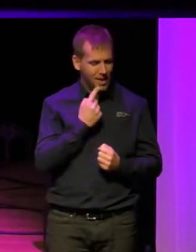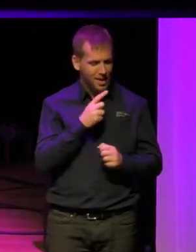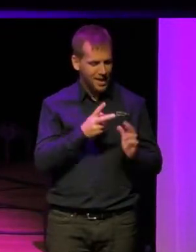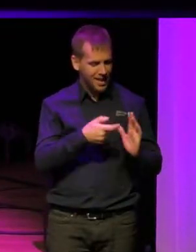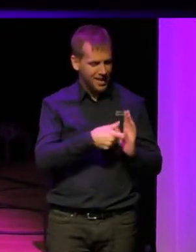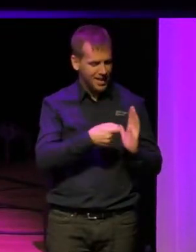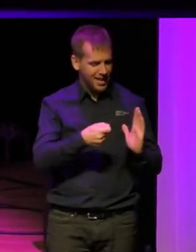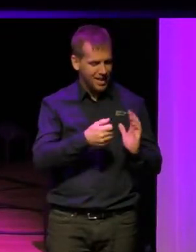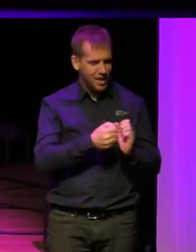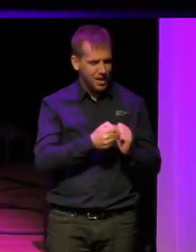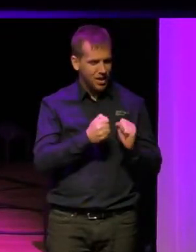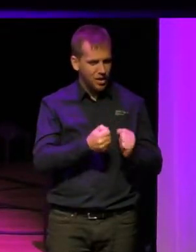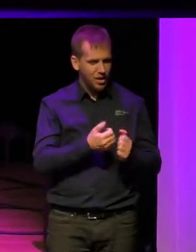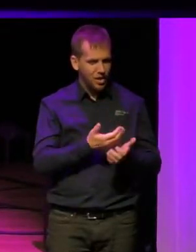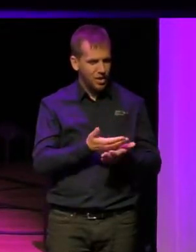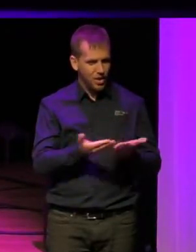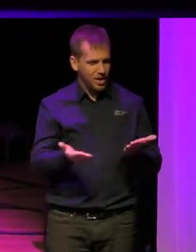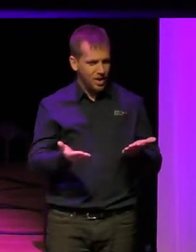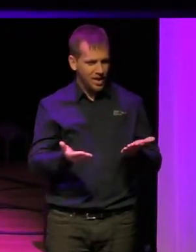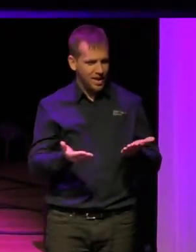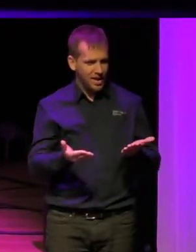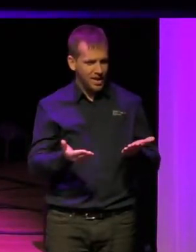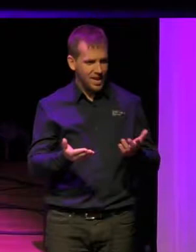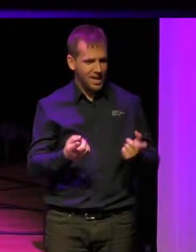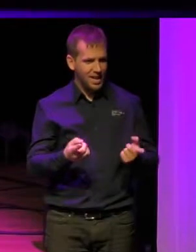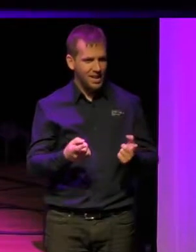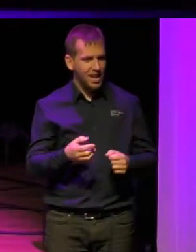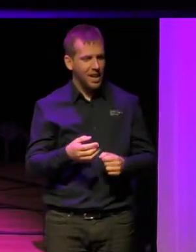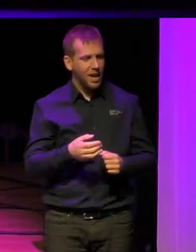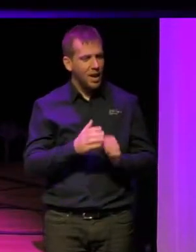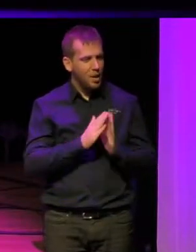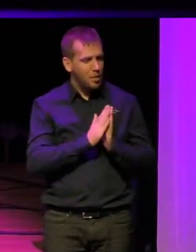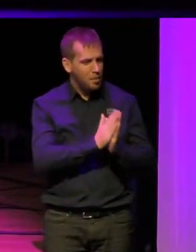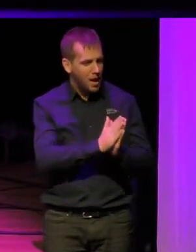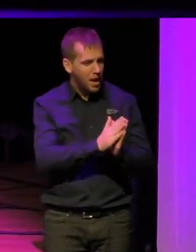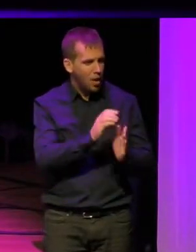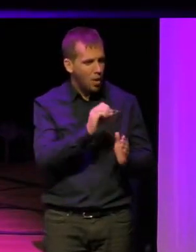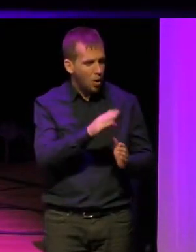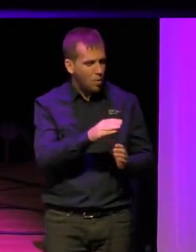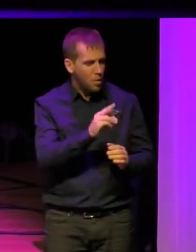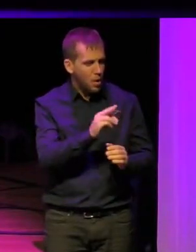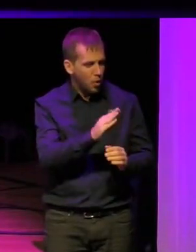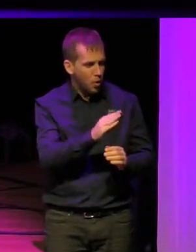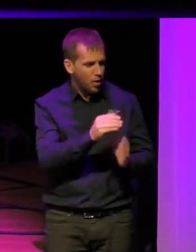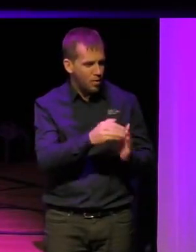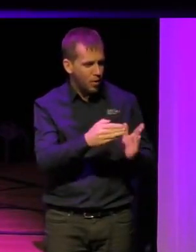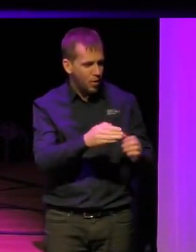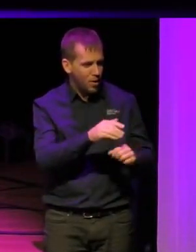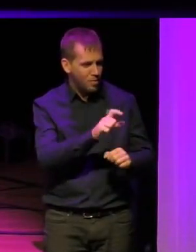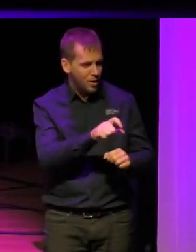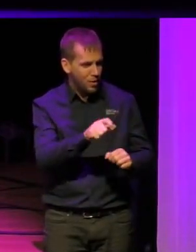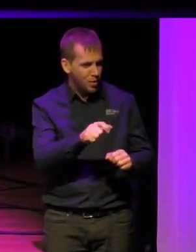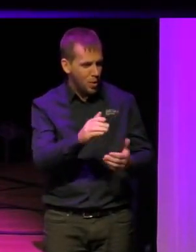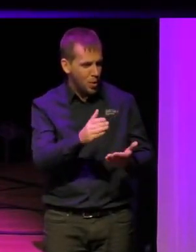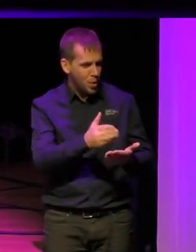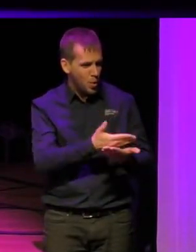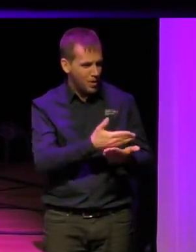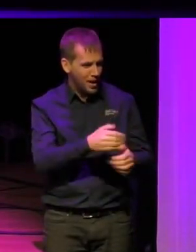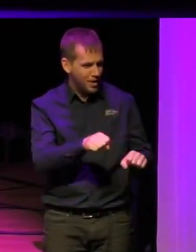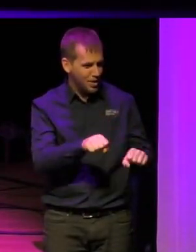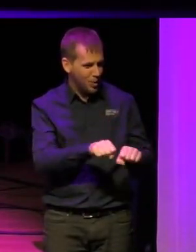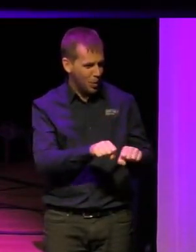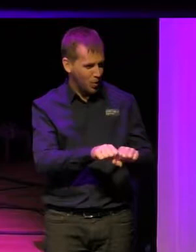for advice about money from a man without shoes. So I would